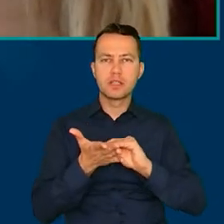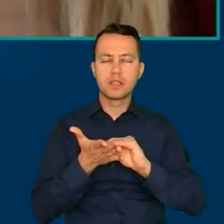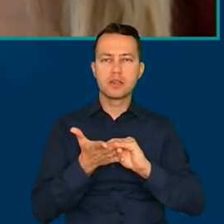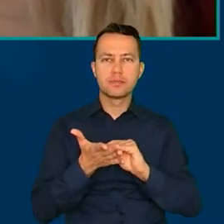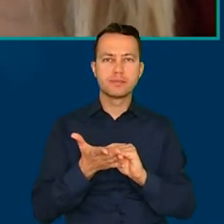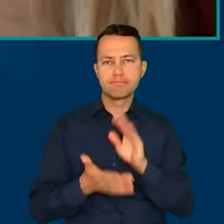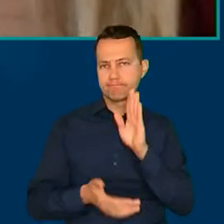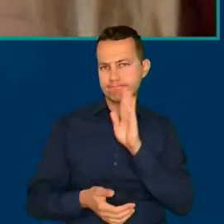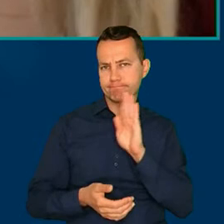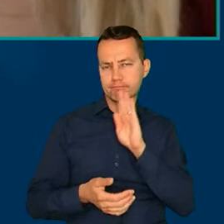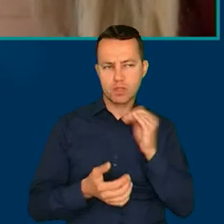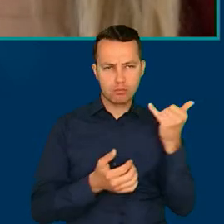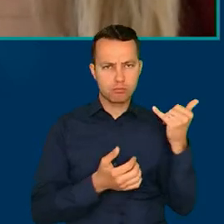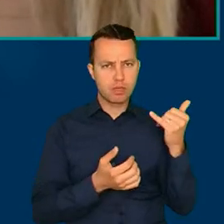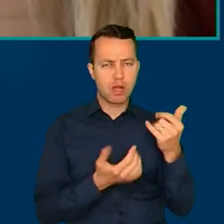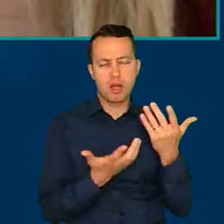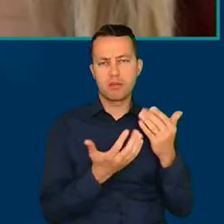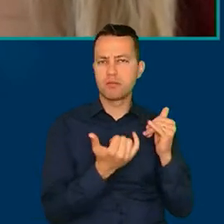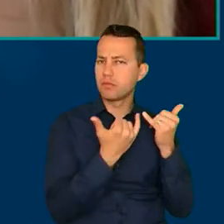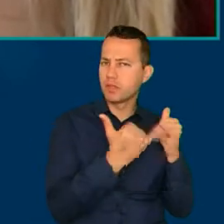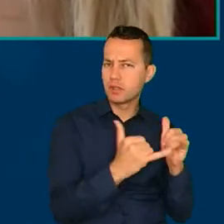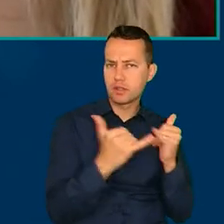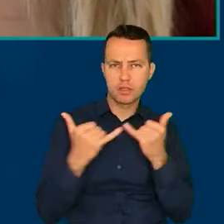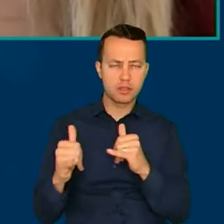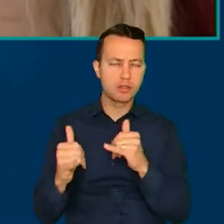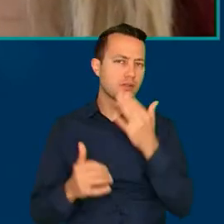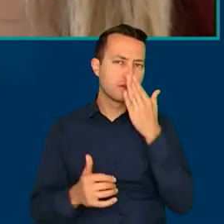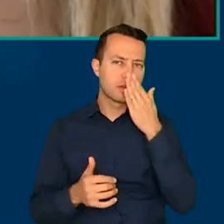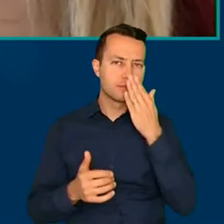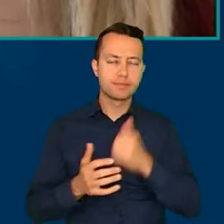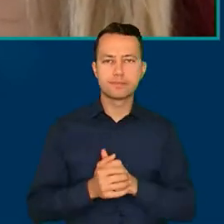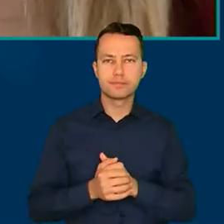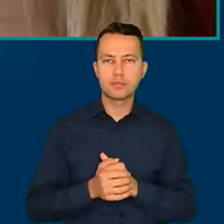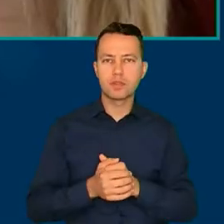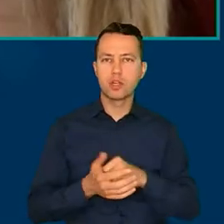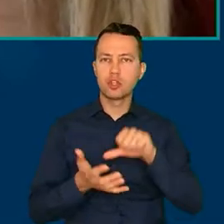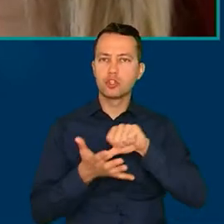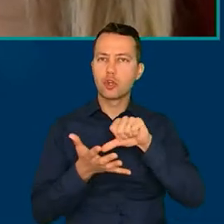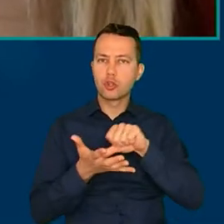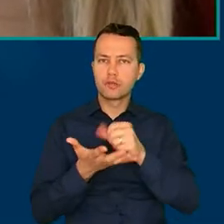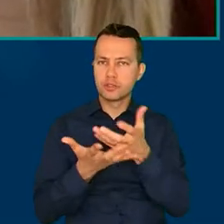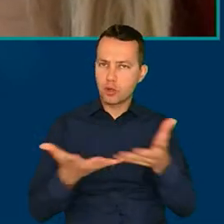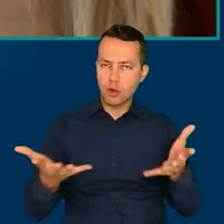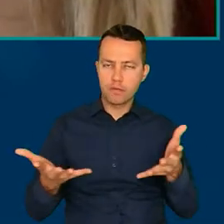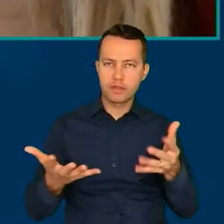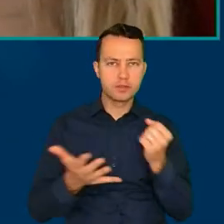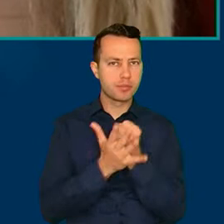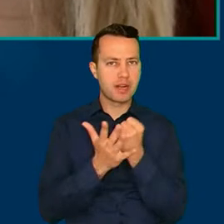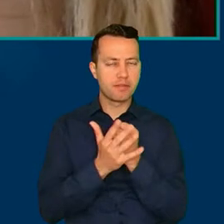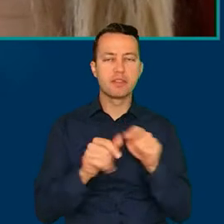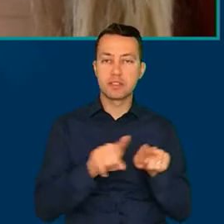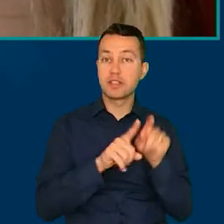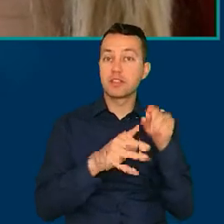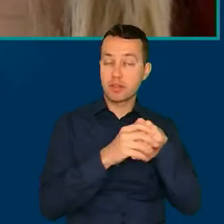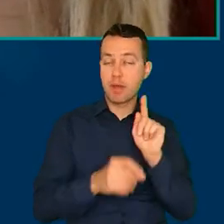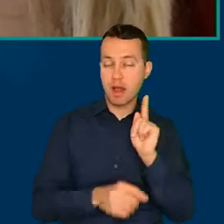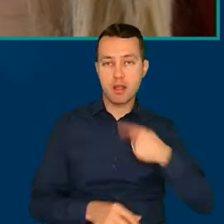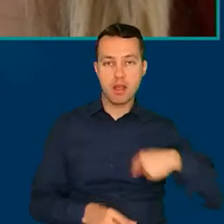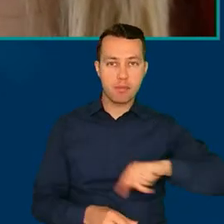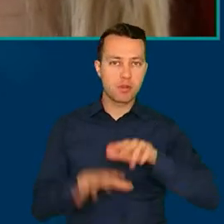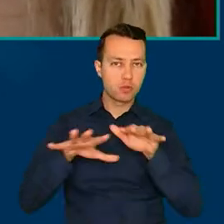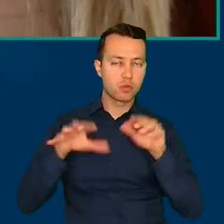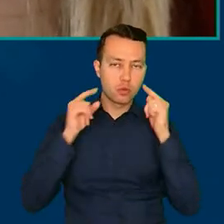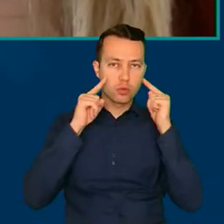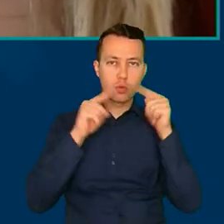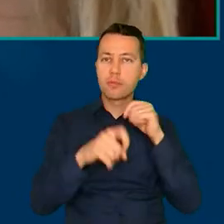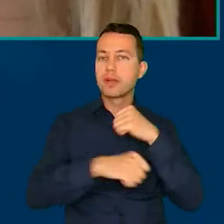often very much focused on their own activities and operations. And of course, this goes beyond that to think about business relationships,